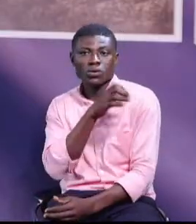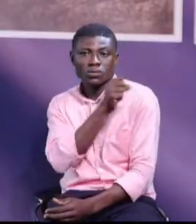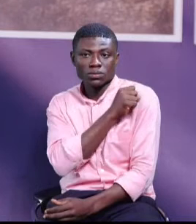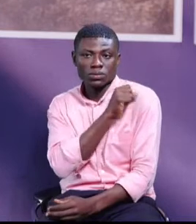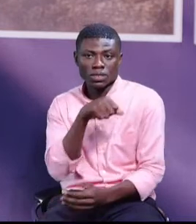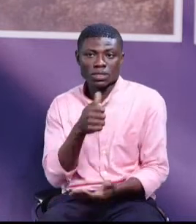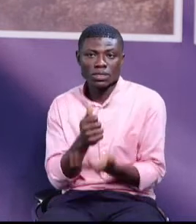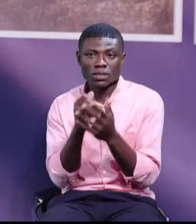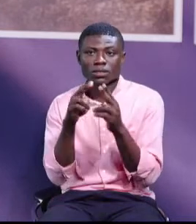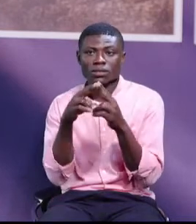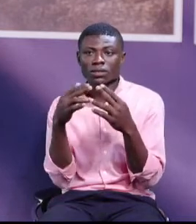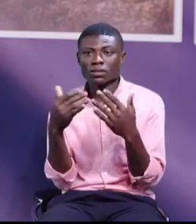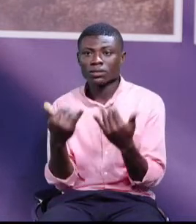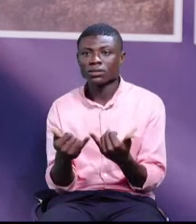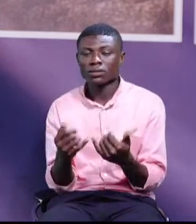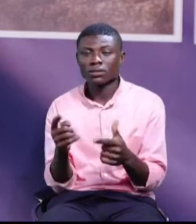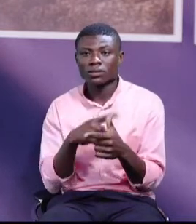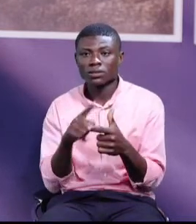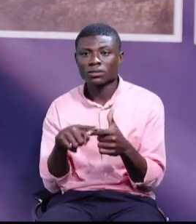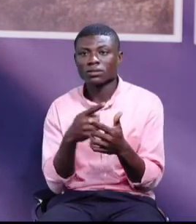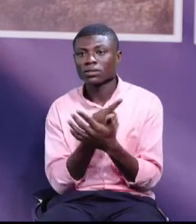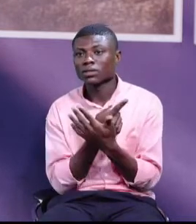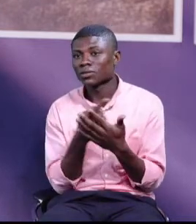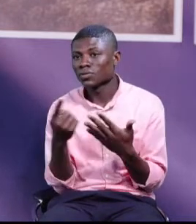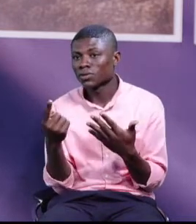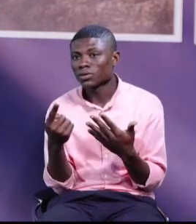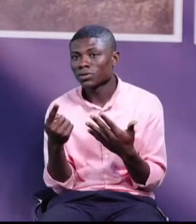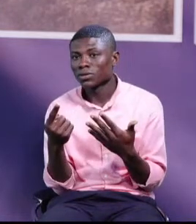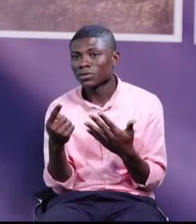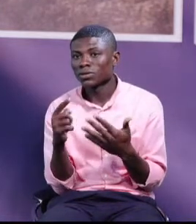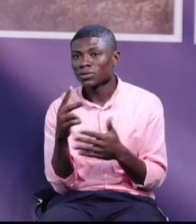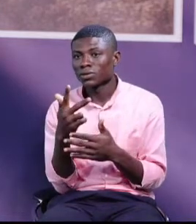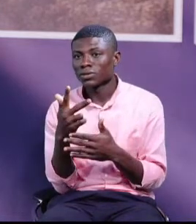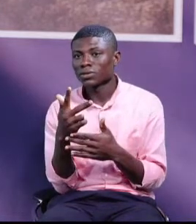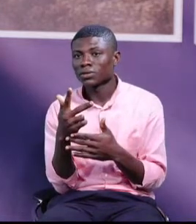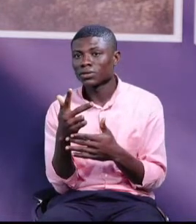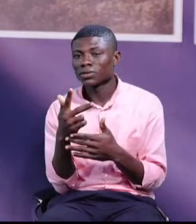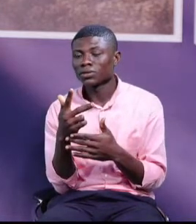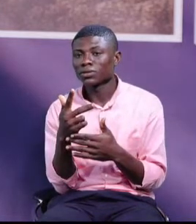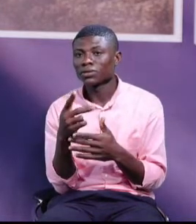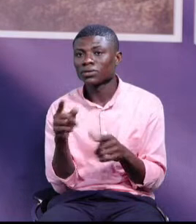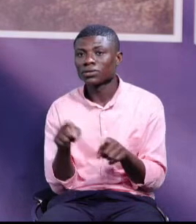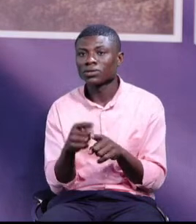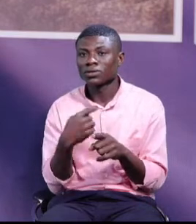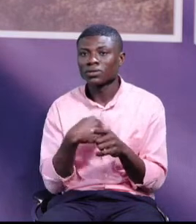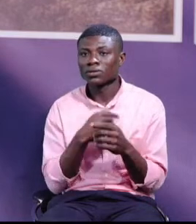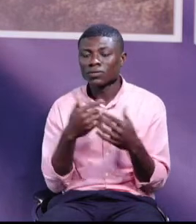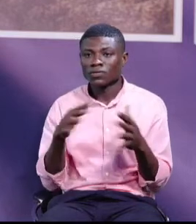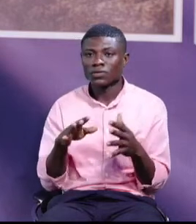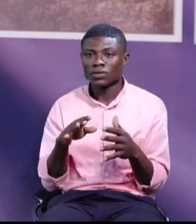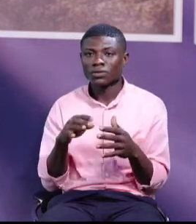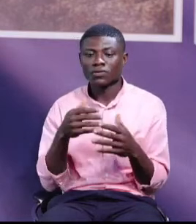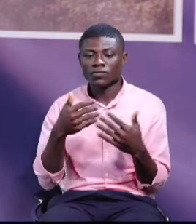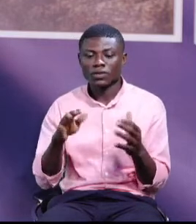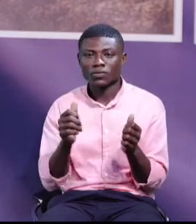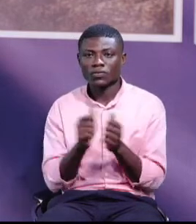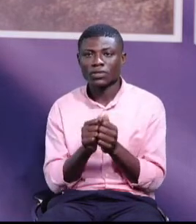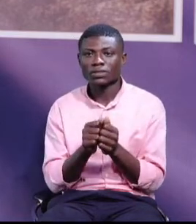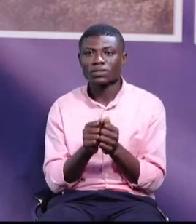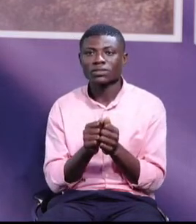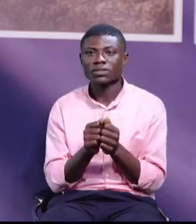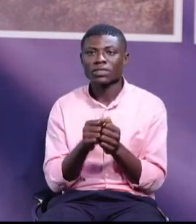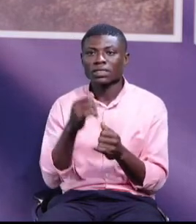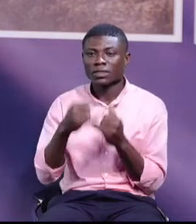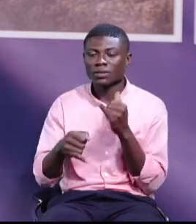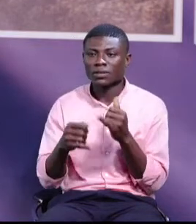you out. So next week is season 3, episode 9. As I said, we'll end with episode 10. So next